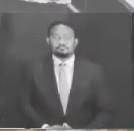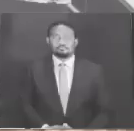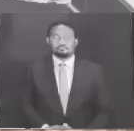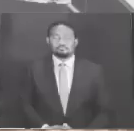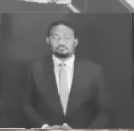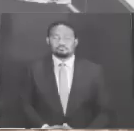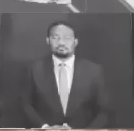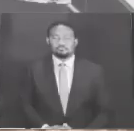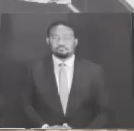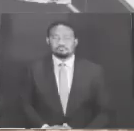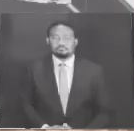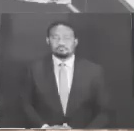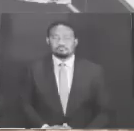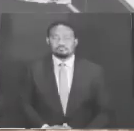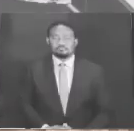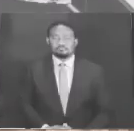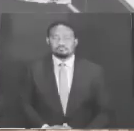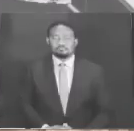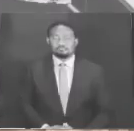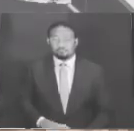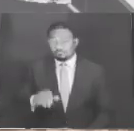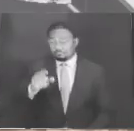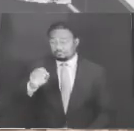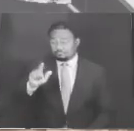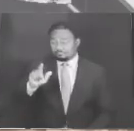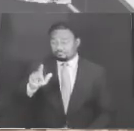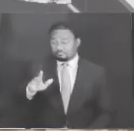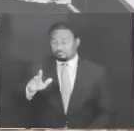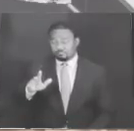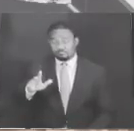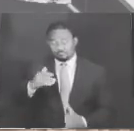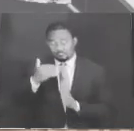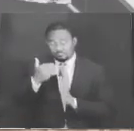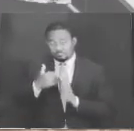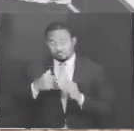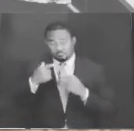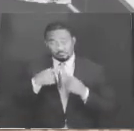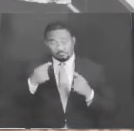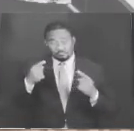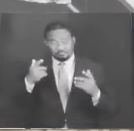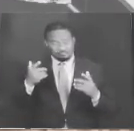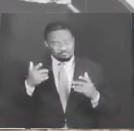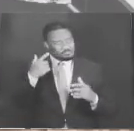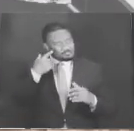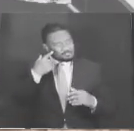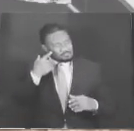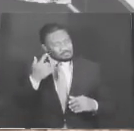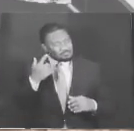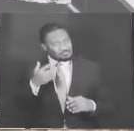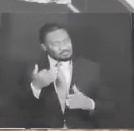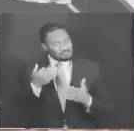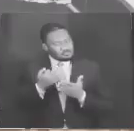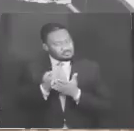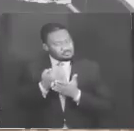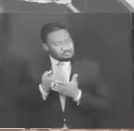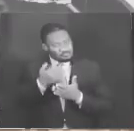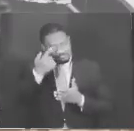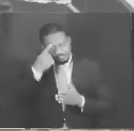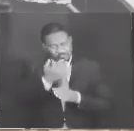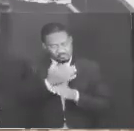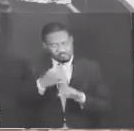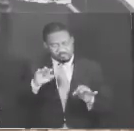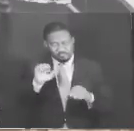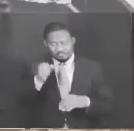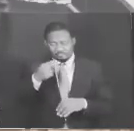As earlier announced in the 2025 budget, funding for the free senior high school program is now fully covered under the GET